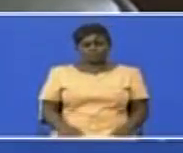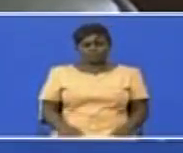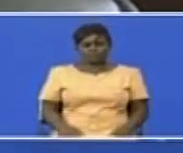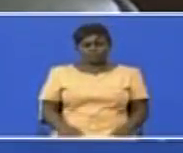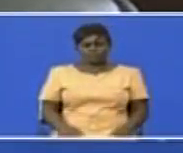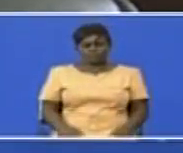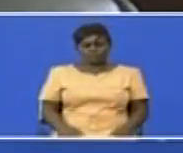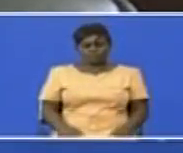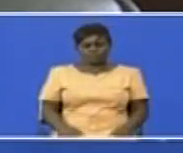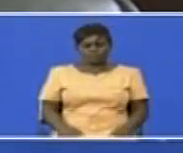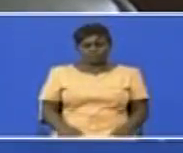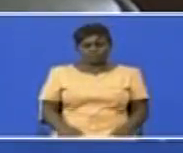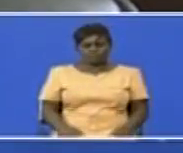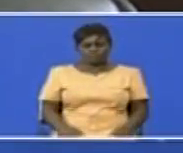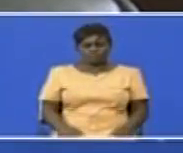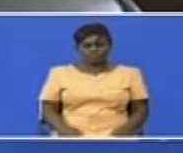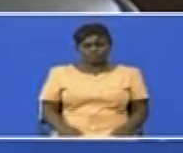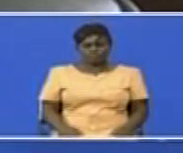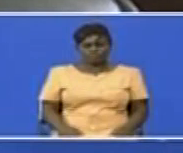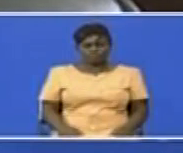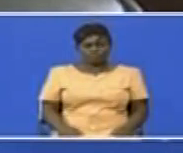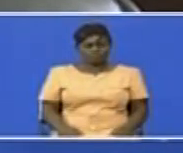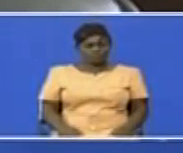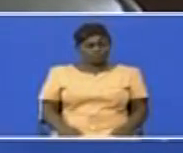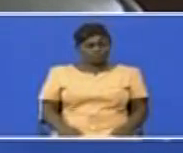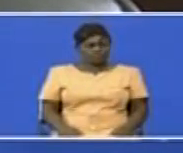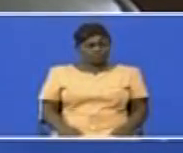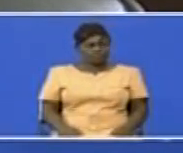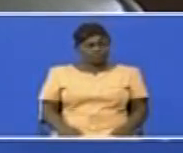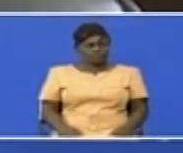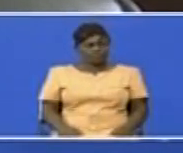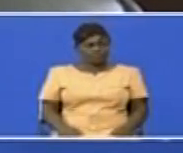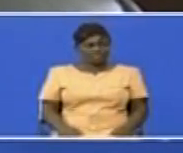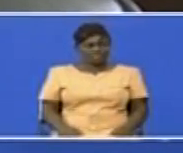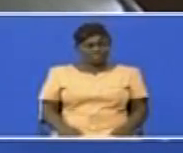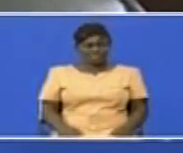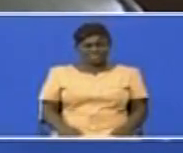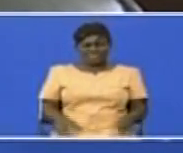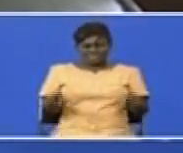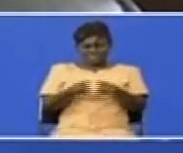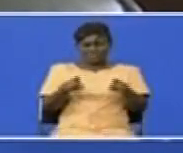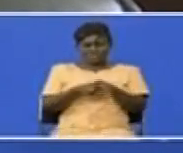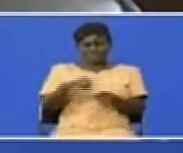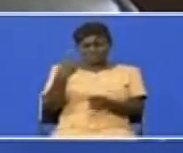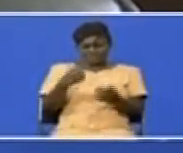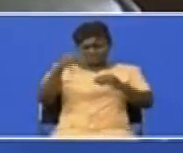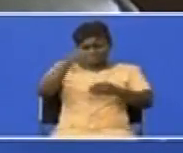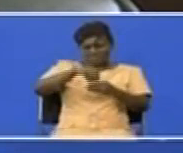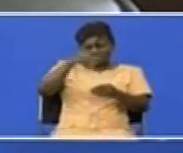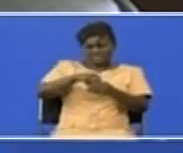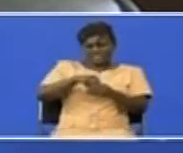recently adopted an investment law which promotes some incentive for the developer who are willing to invest in an